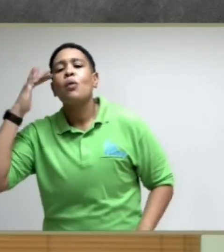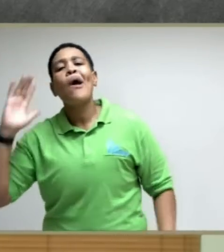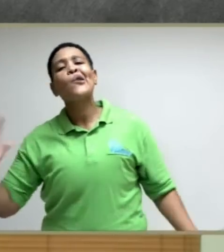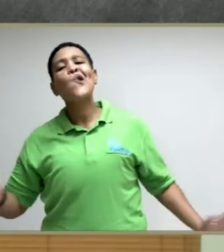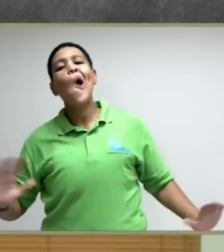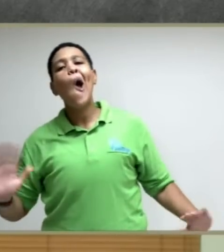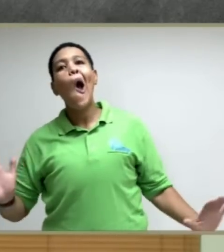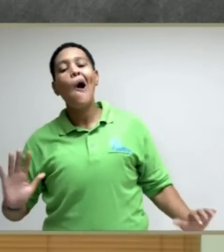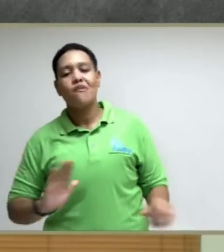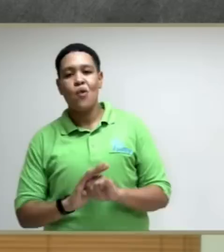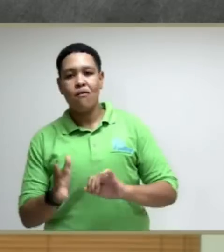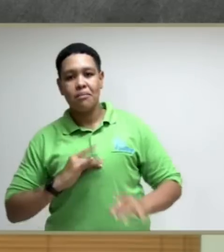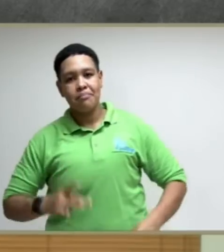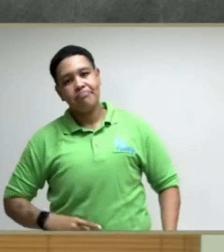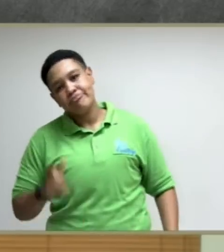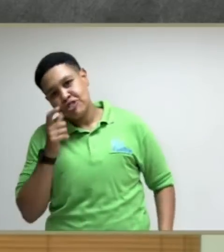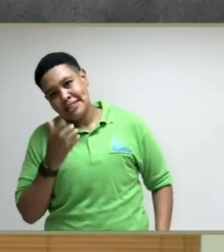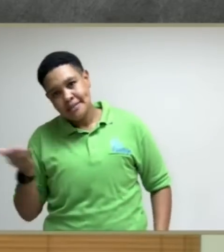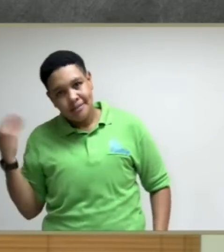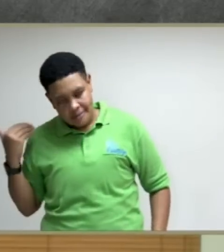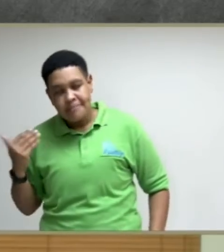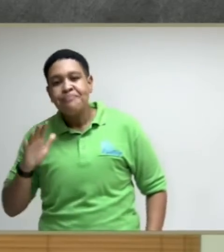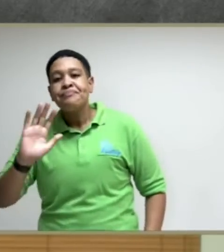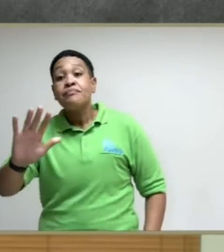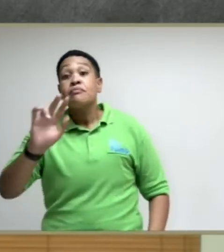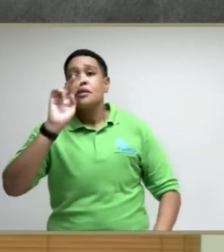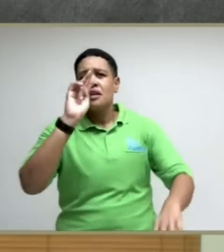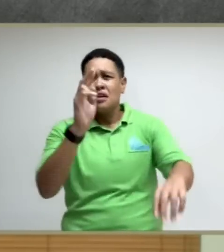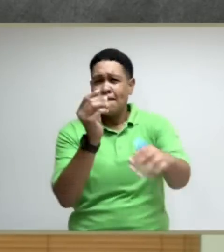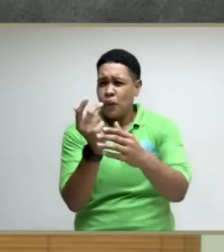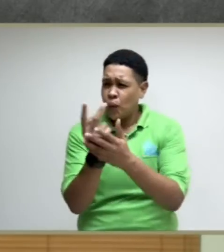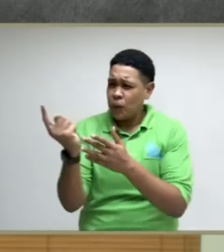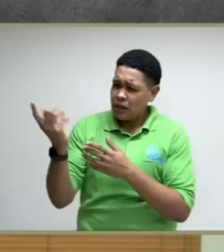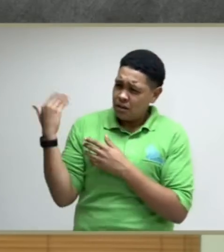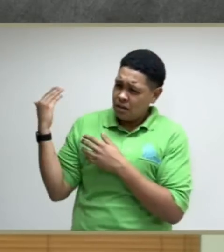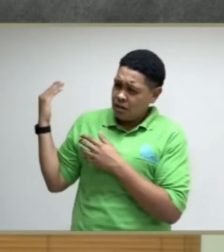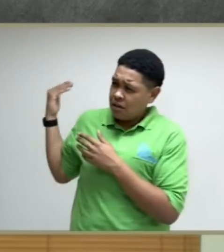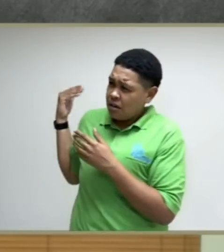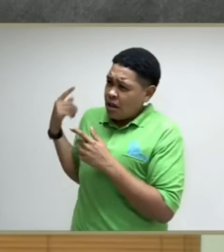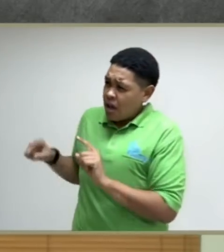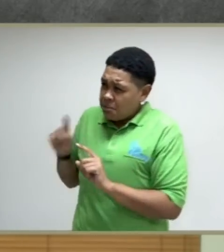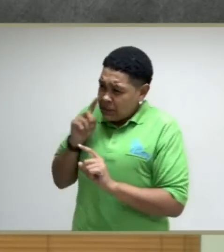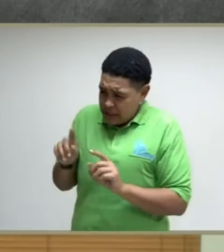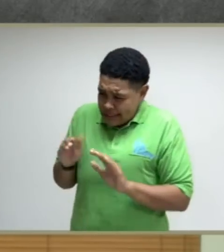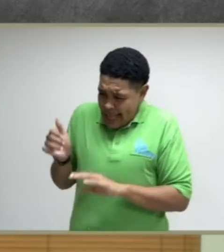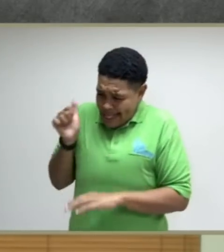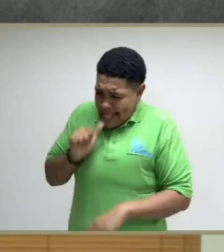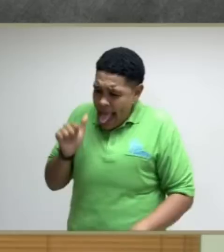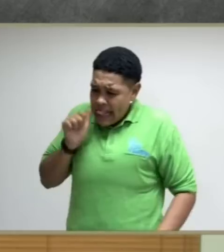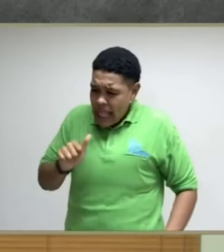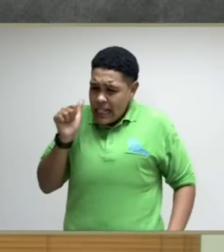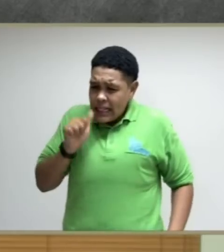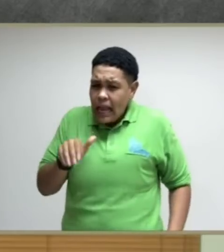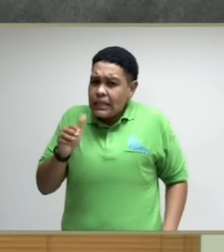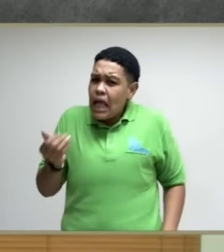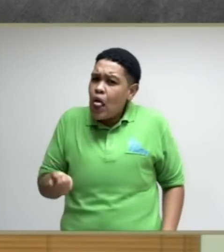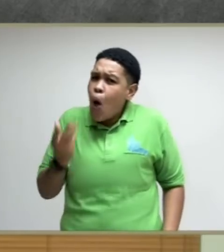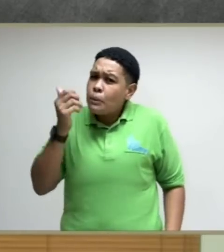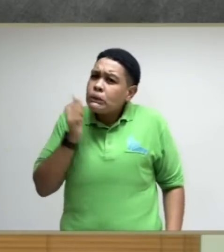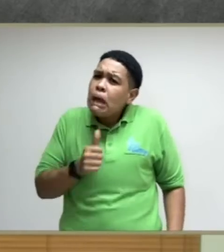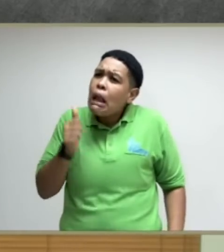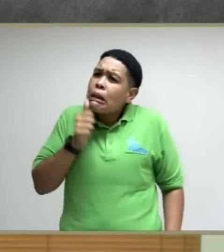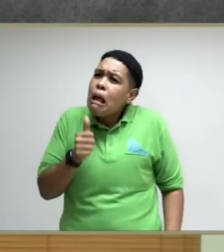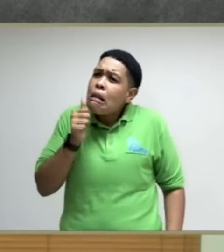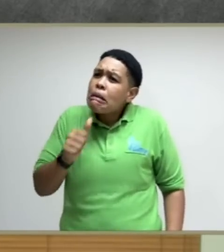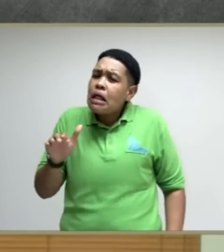over the last couple of weeks, we have looked at the deaths day by day. because there has been concern